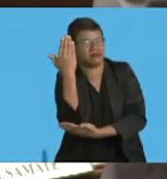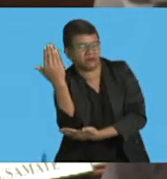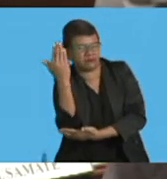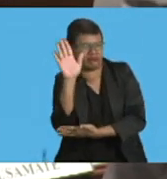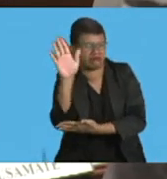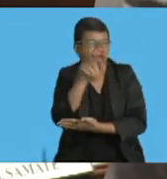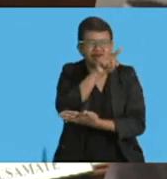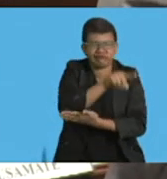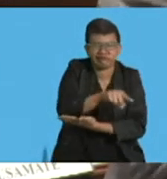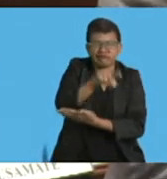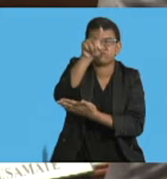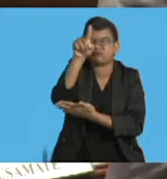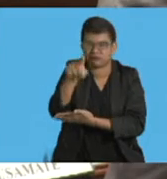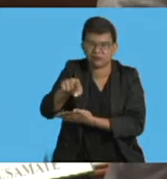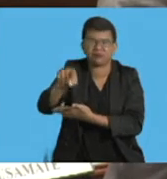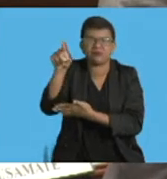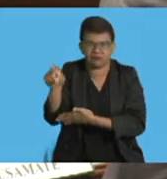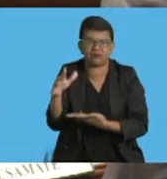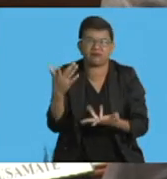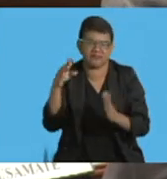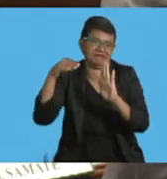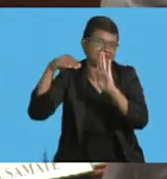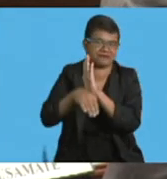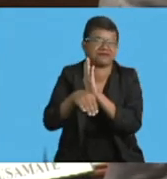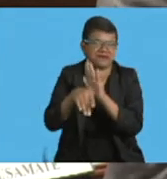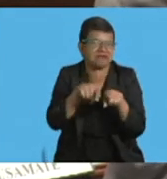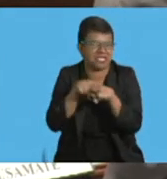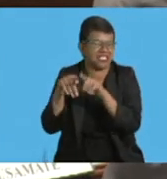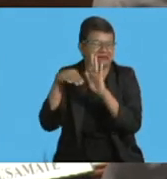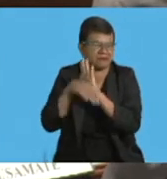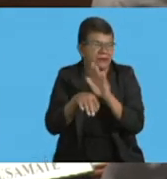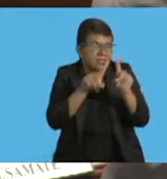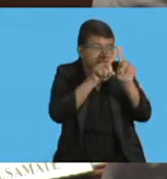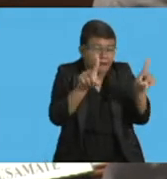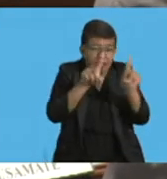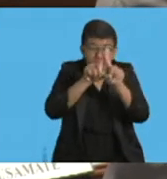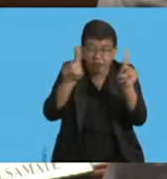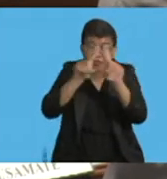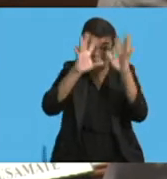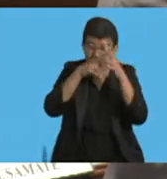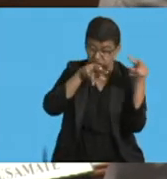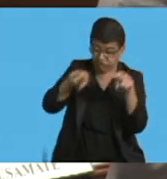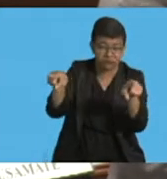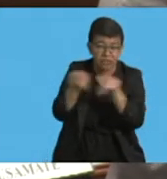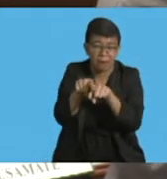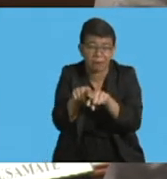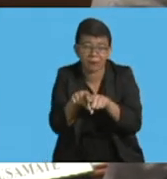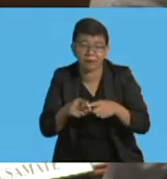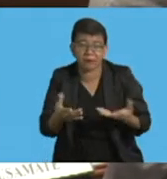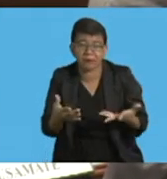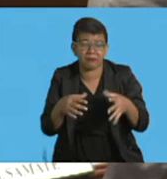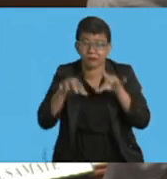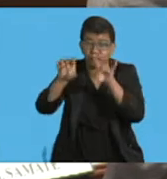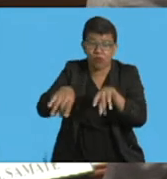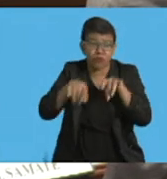it in US, Europe, China, Hong Kong, Japan, and the rest of Asia falling lately. Even in Australia, in 2 days,